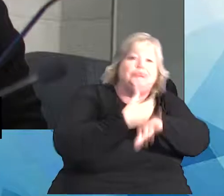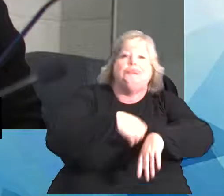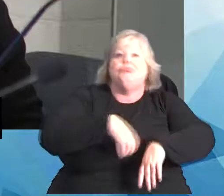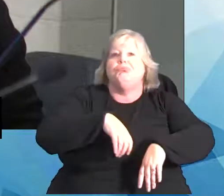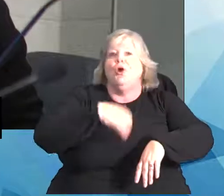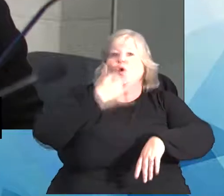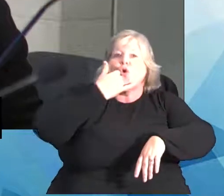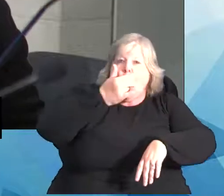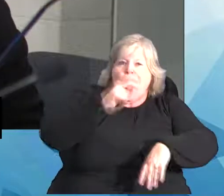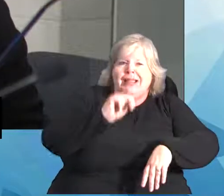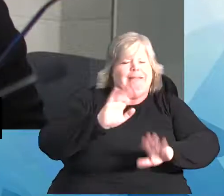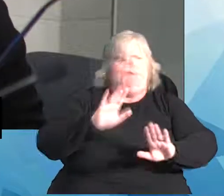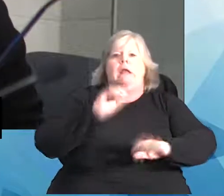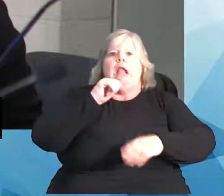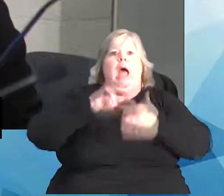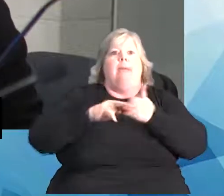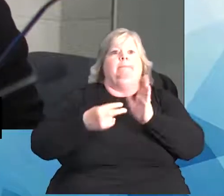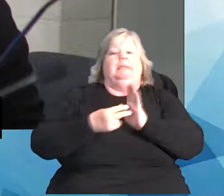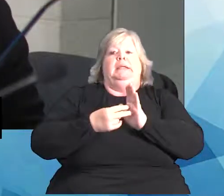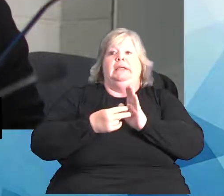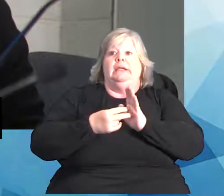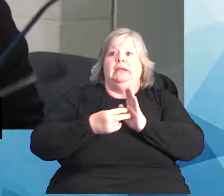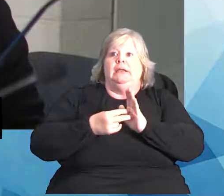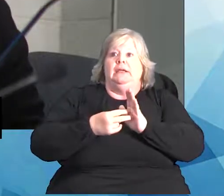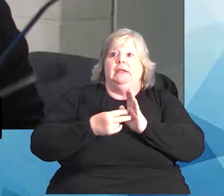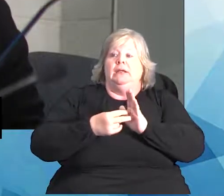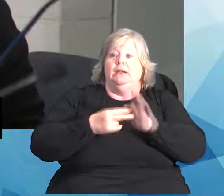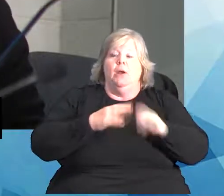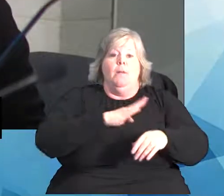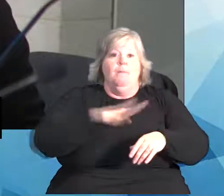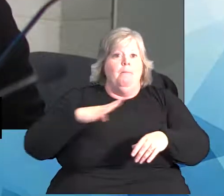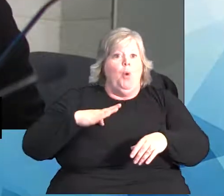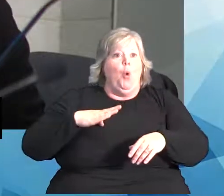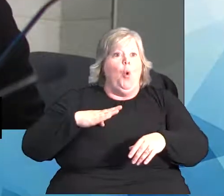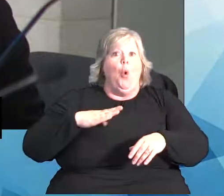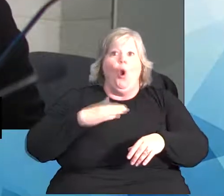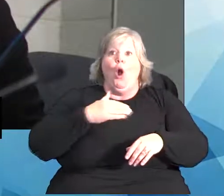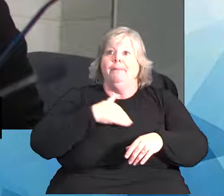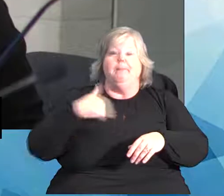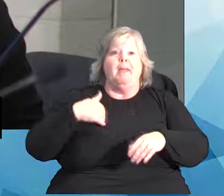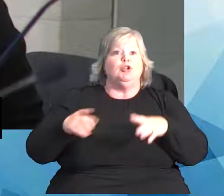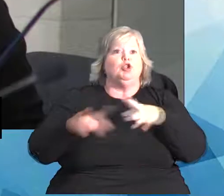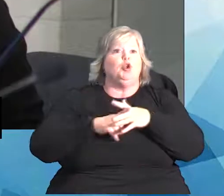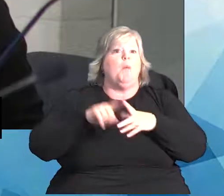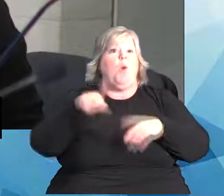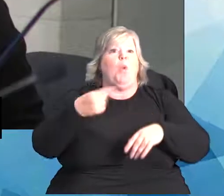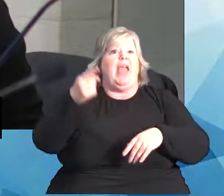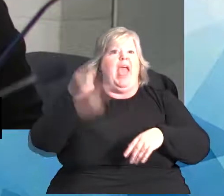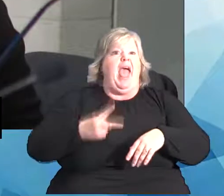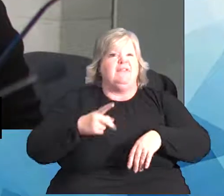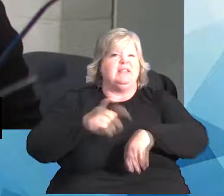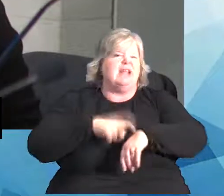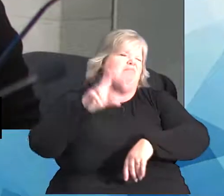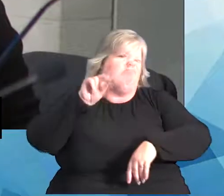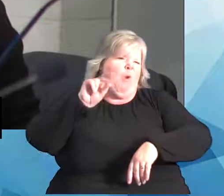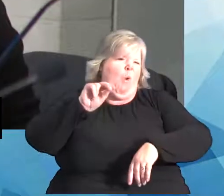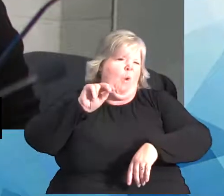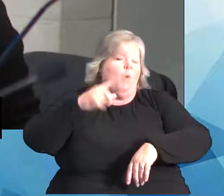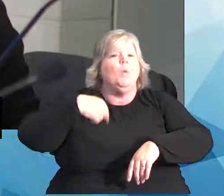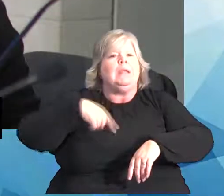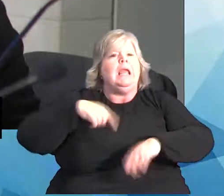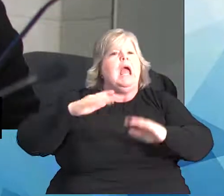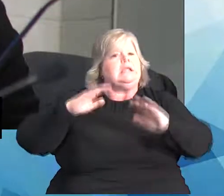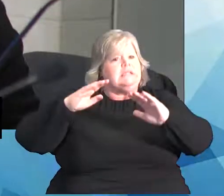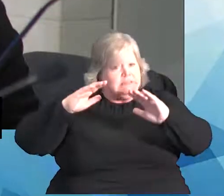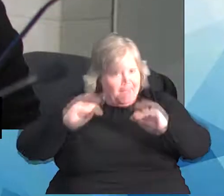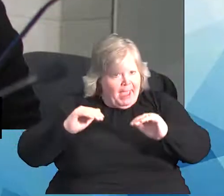not that the expectation is that a board member is here half the time. It's the expectation potentially that there's